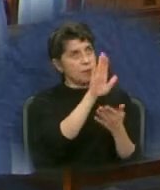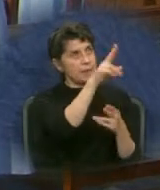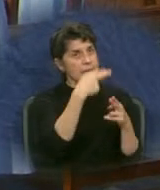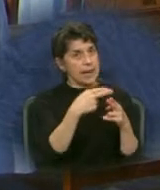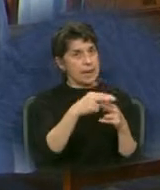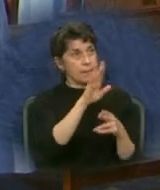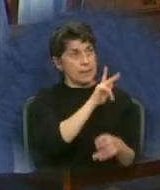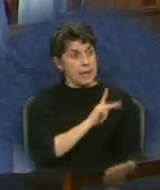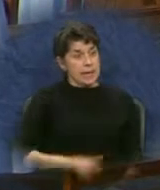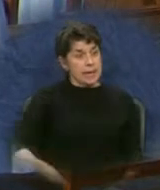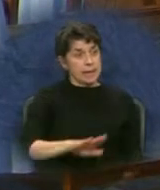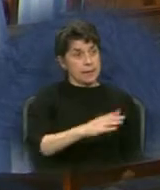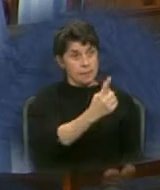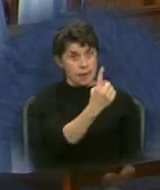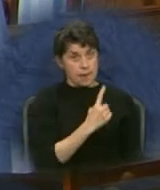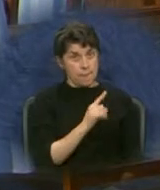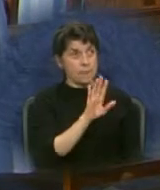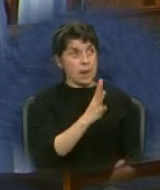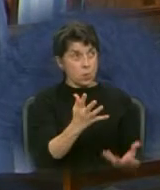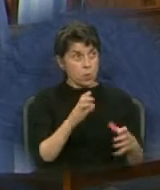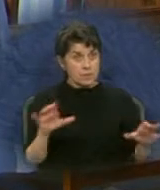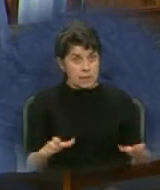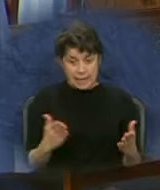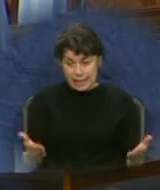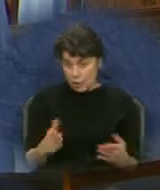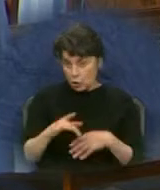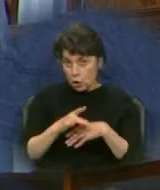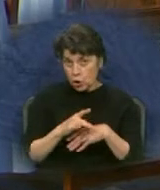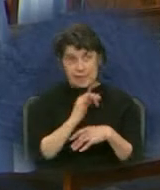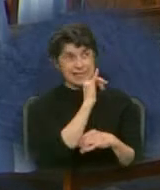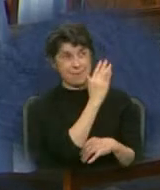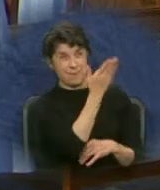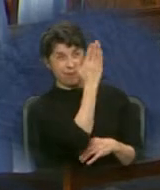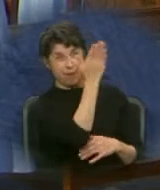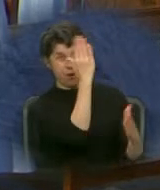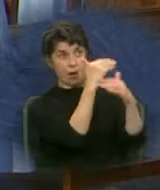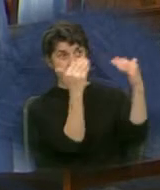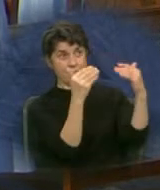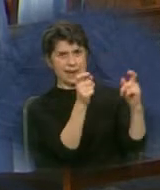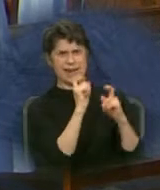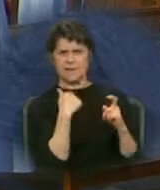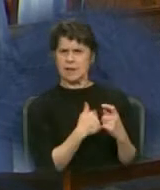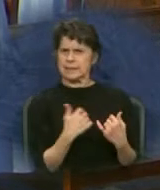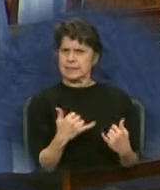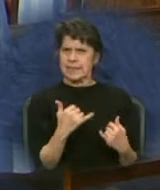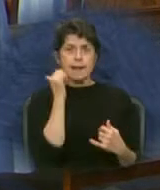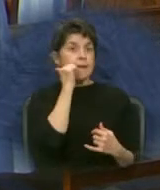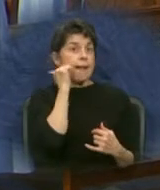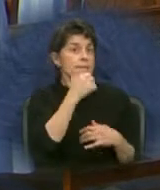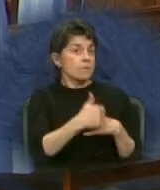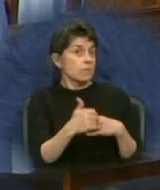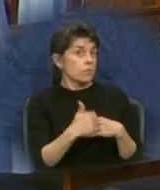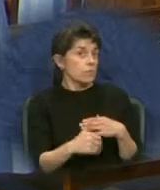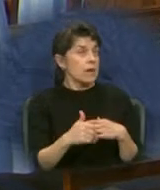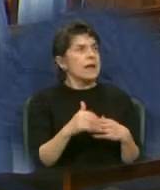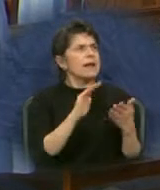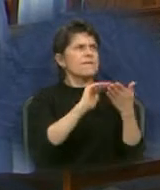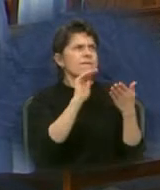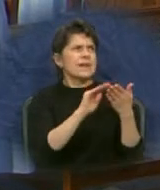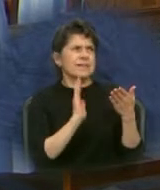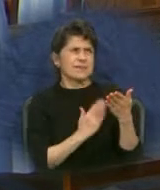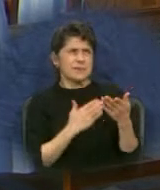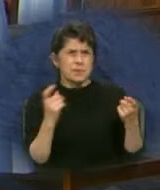Thy kingdom come, thy will be done, on earth as it is in heaven. Give us this day our daily bread, and forgive us